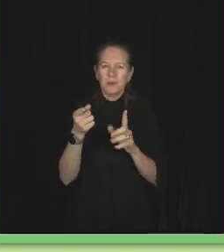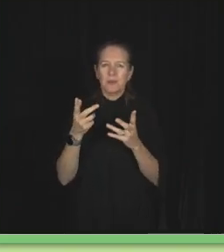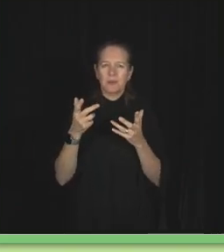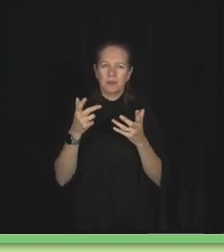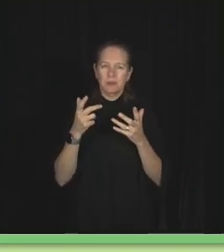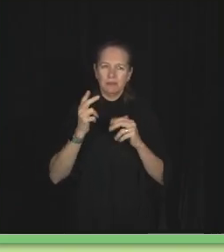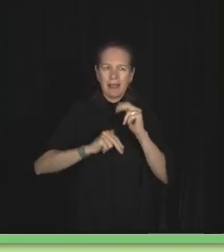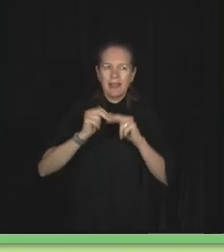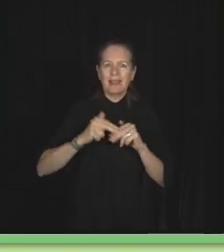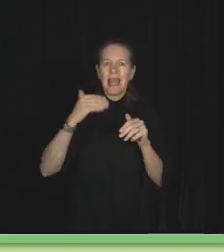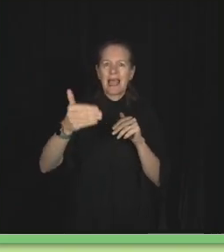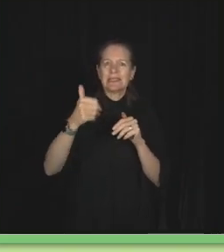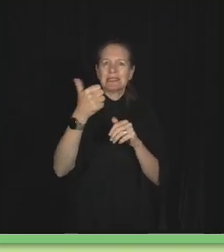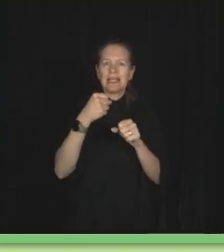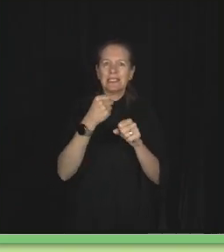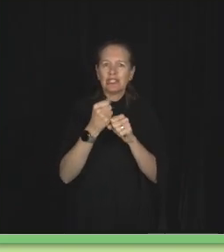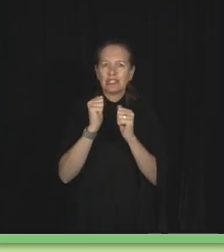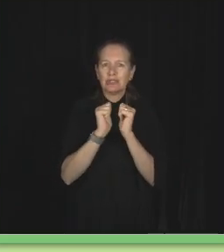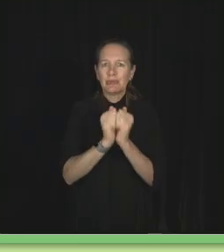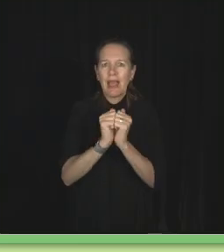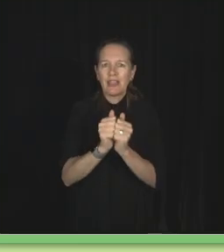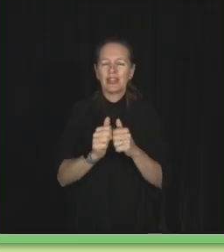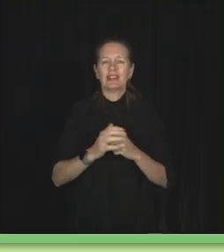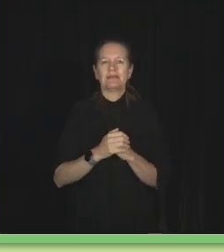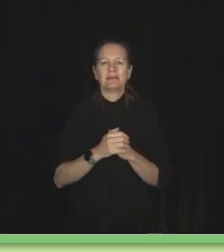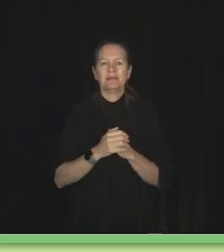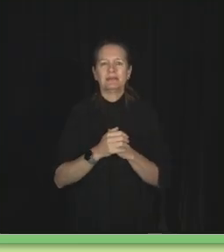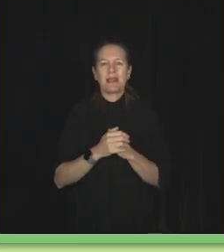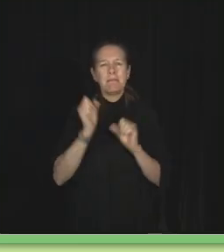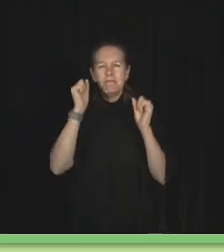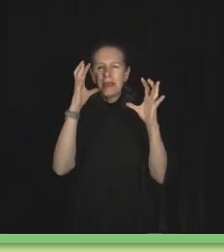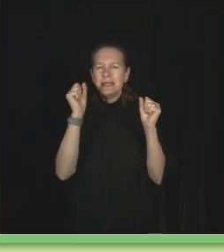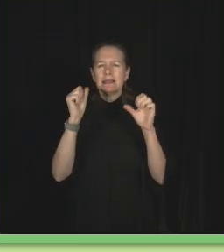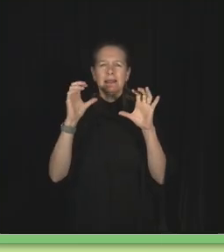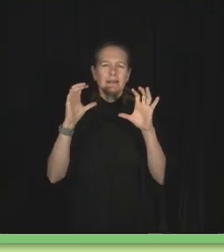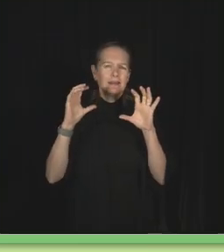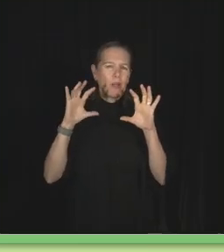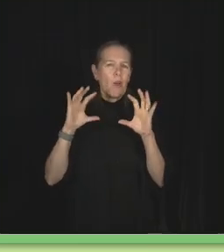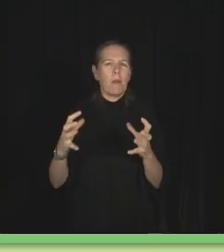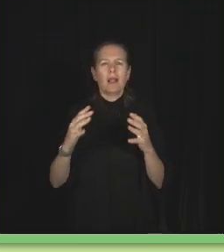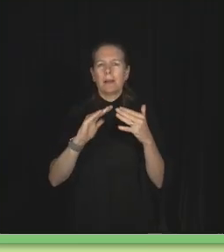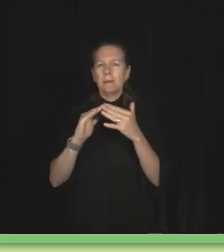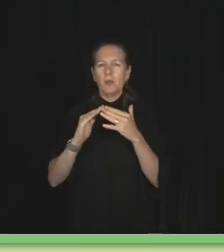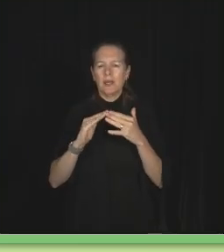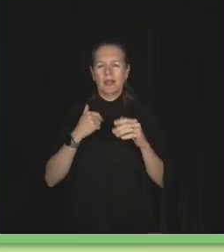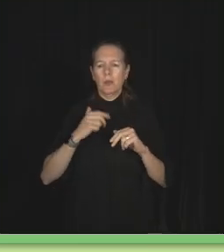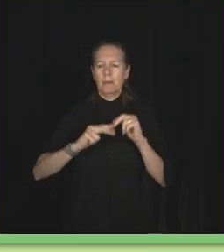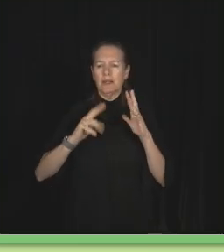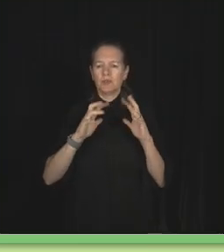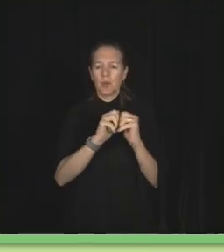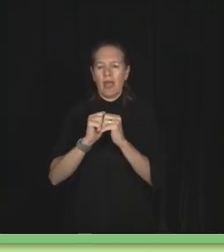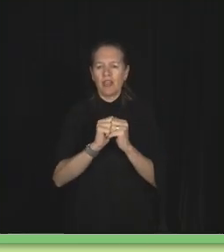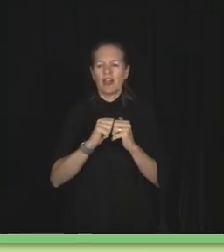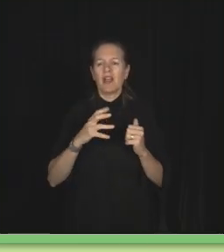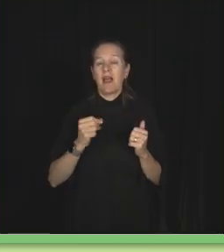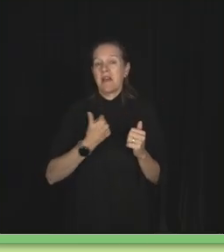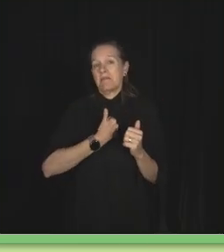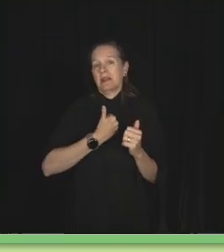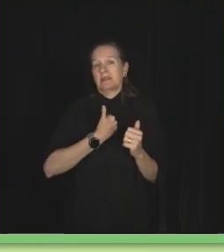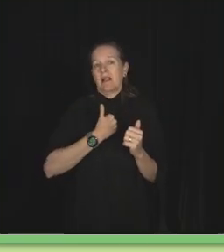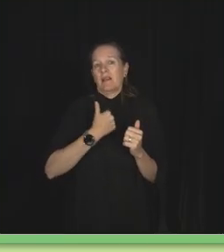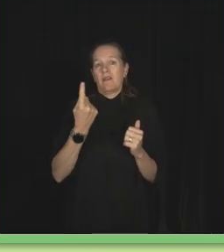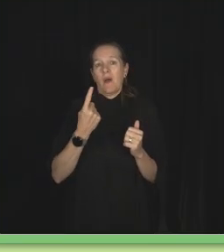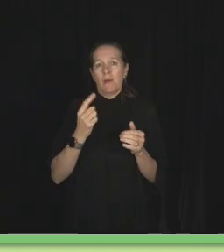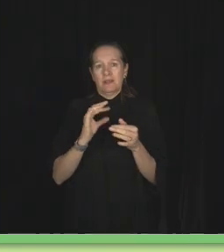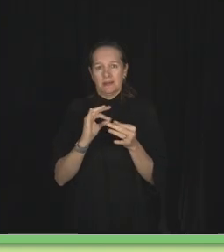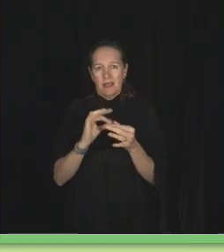years, together across this amazing global community that we've built, together. One thing that I personally almost always say,